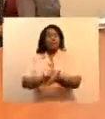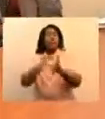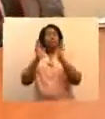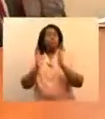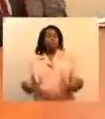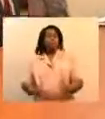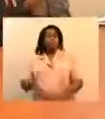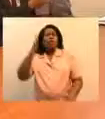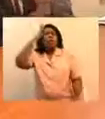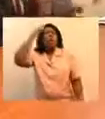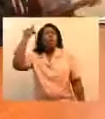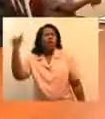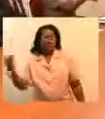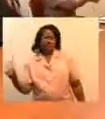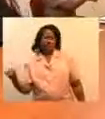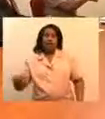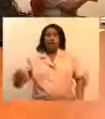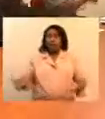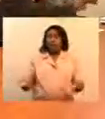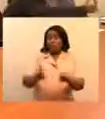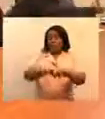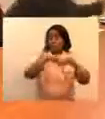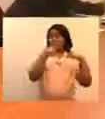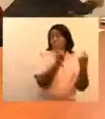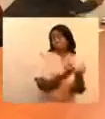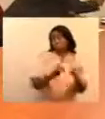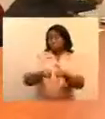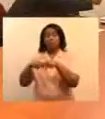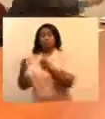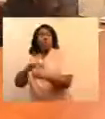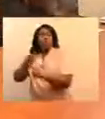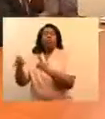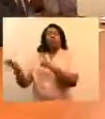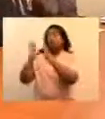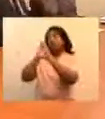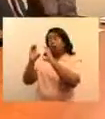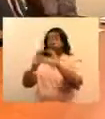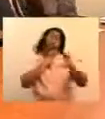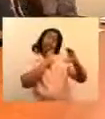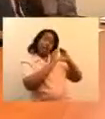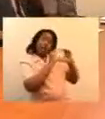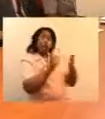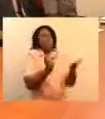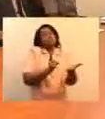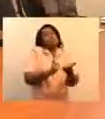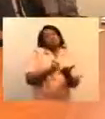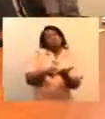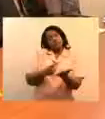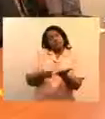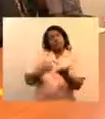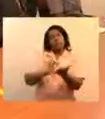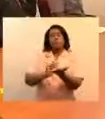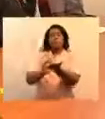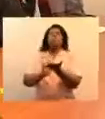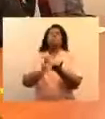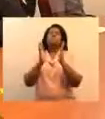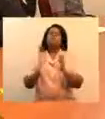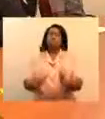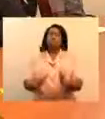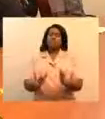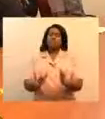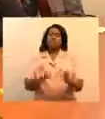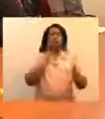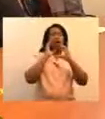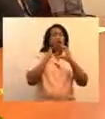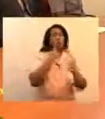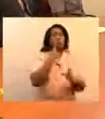The function of the mediator is to help ensure that each party is comfortable enough to present his or her side